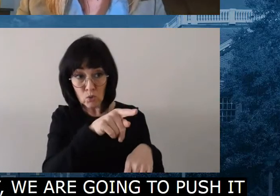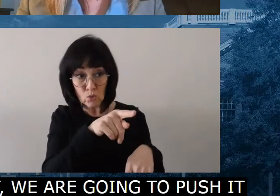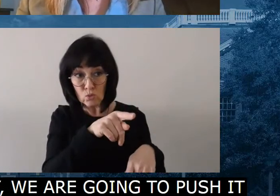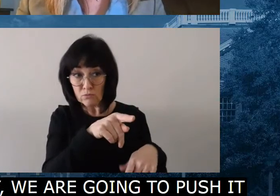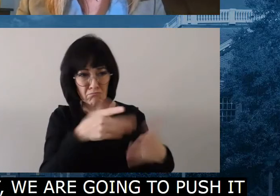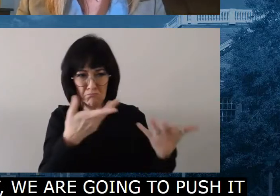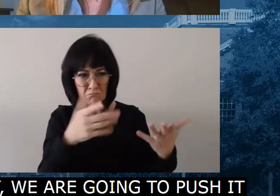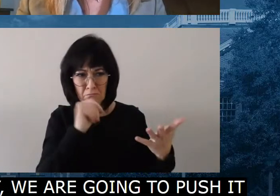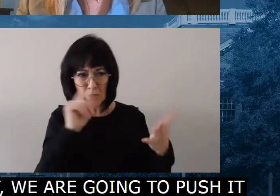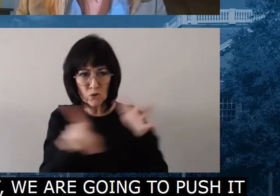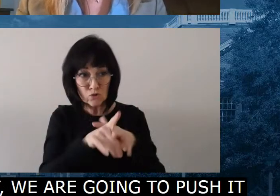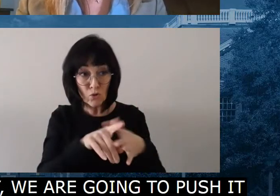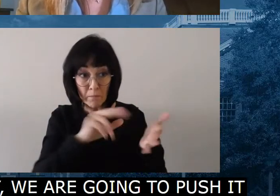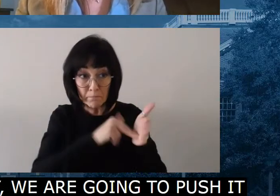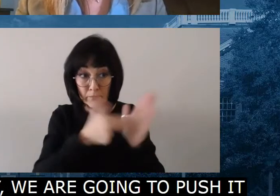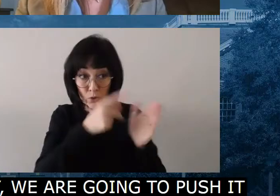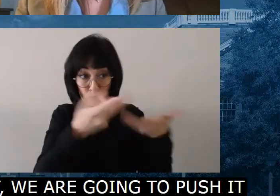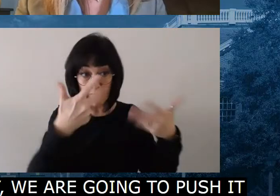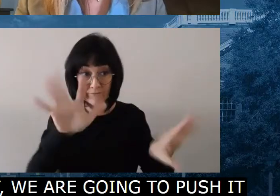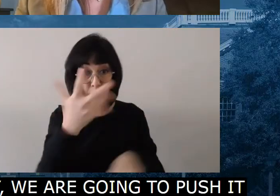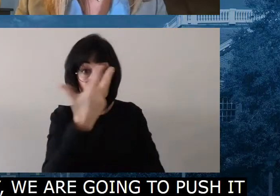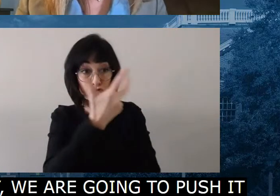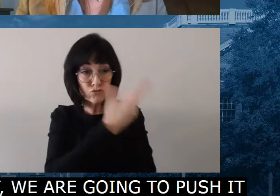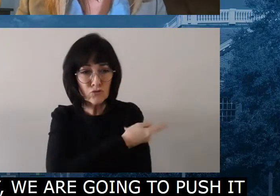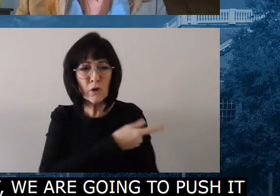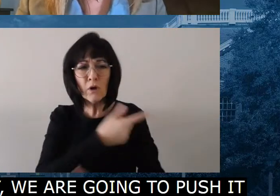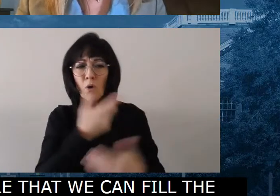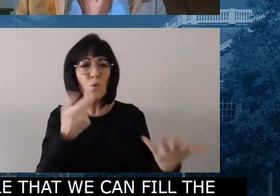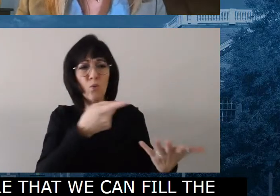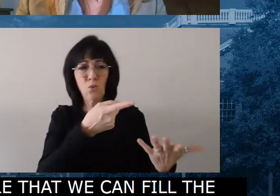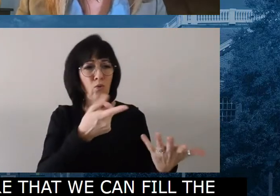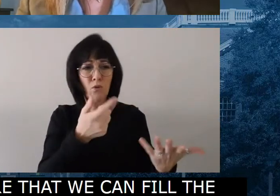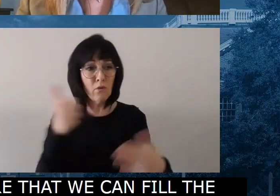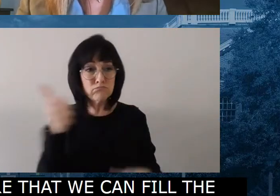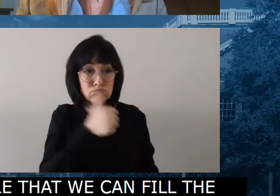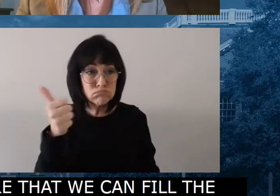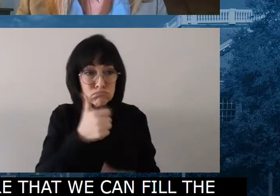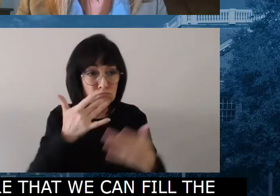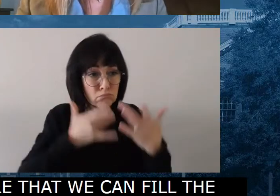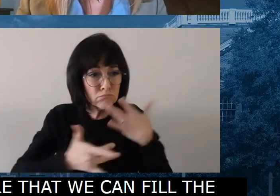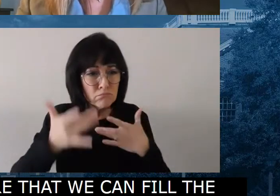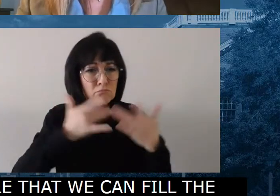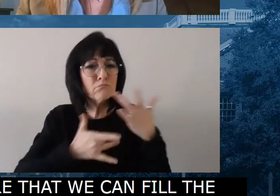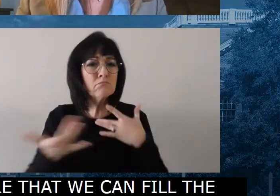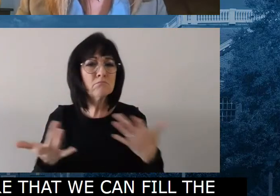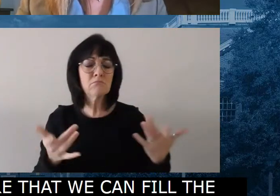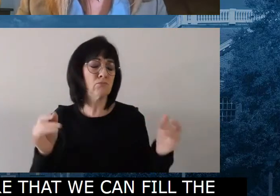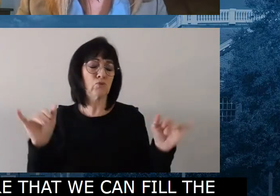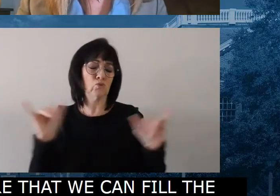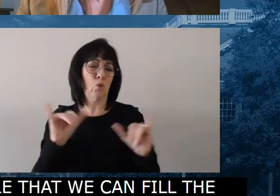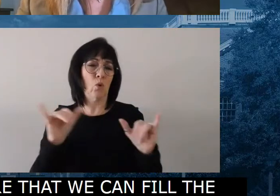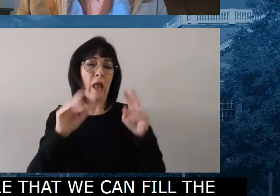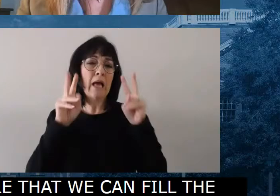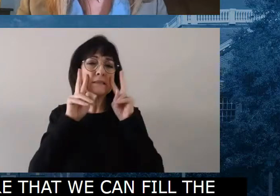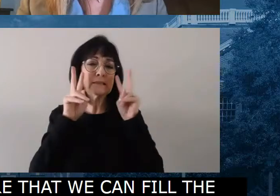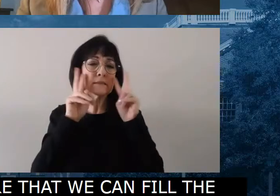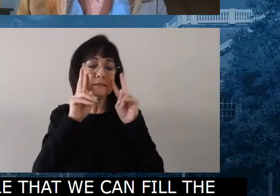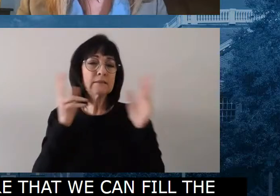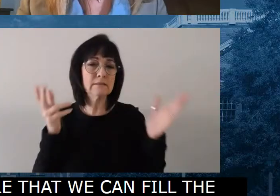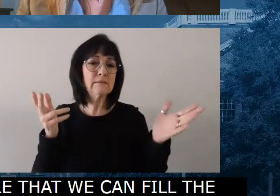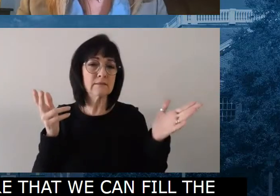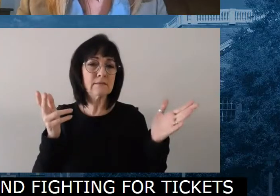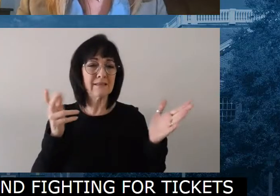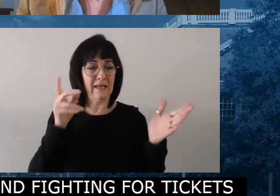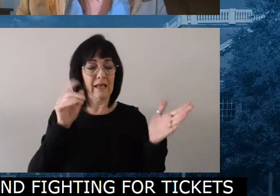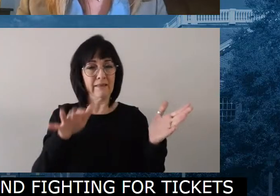online and fighting for tickets, fighting like it was almost concert tickets online. So we want to be aware of